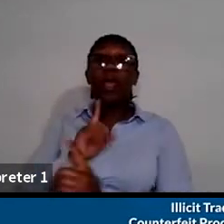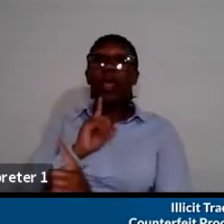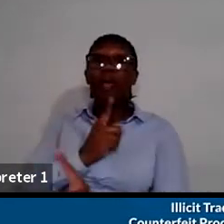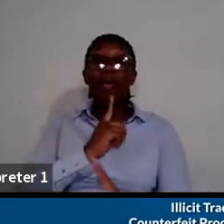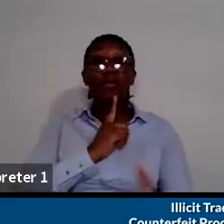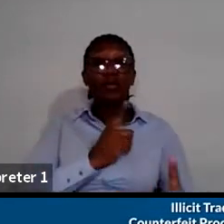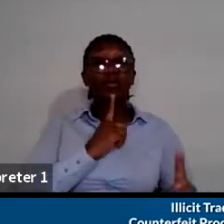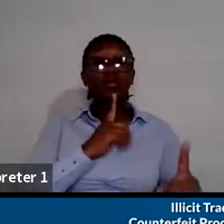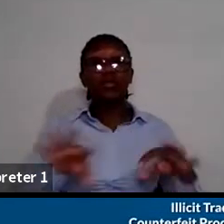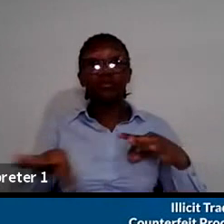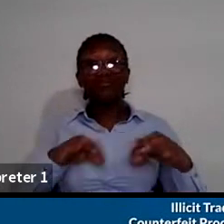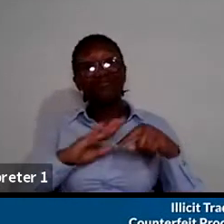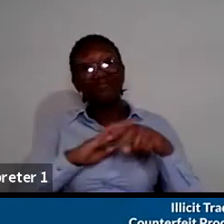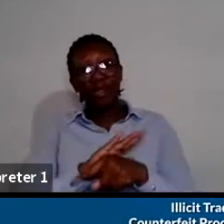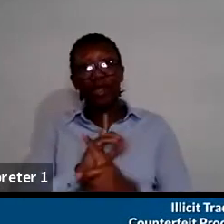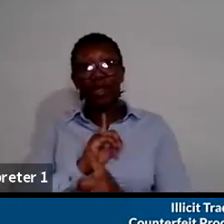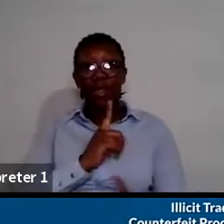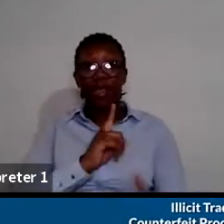extent possible.